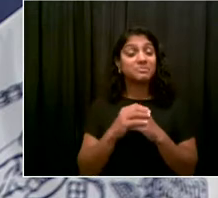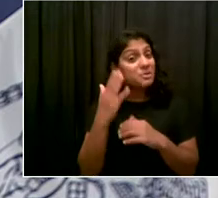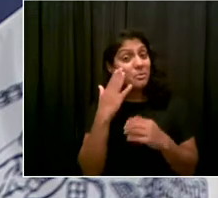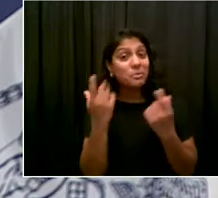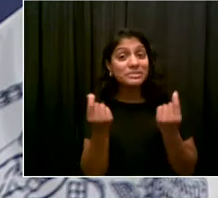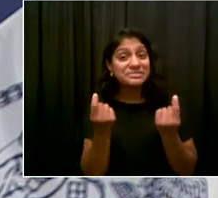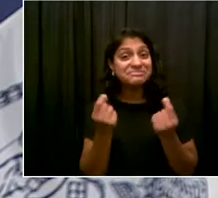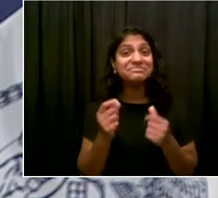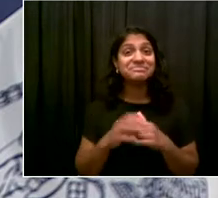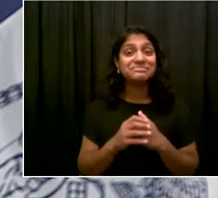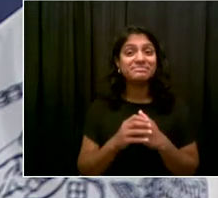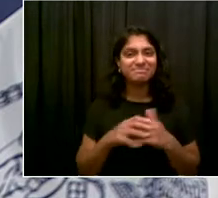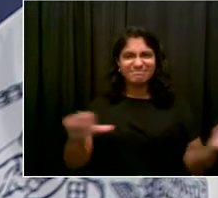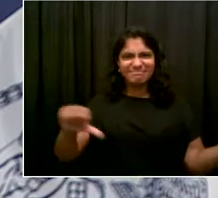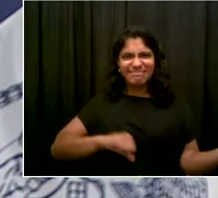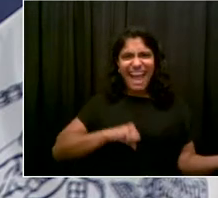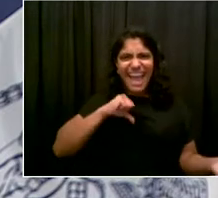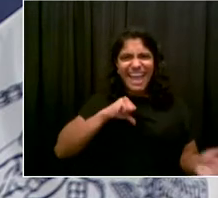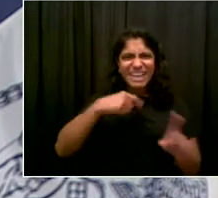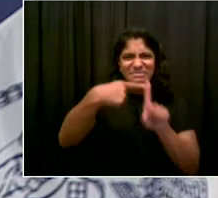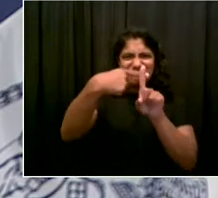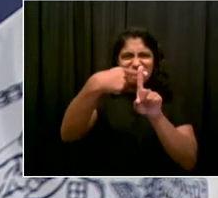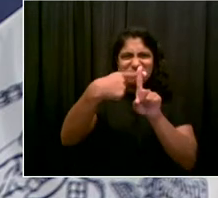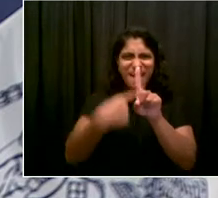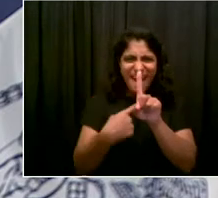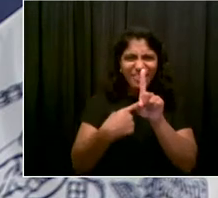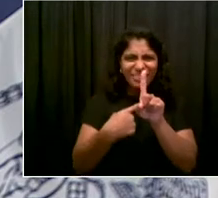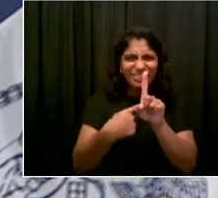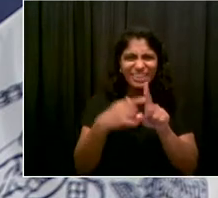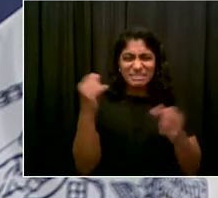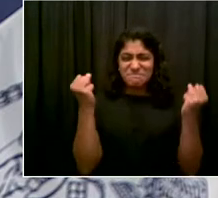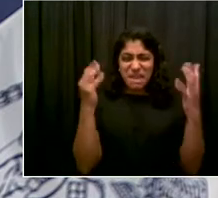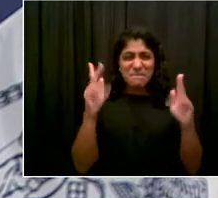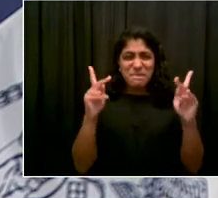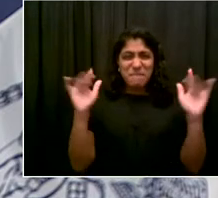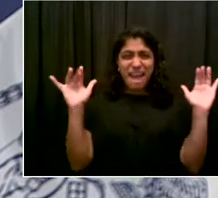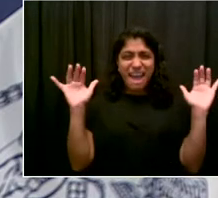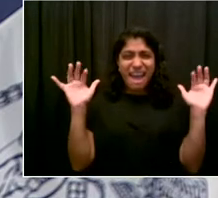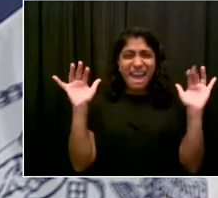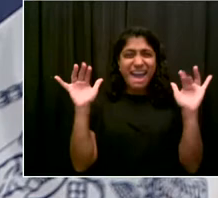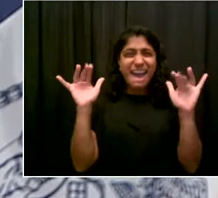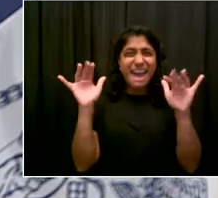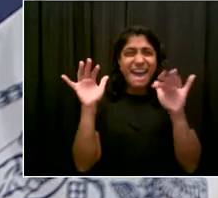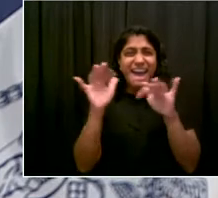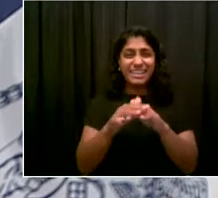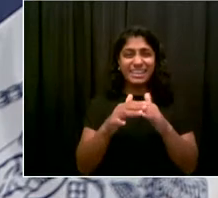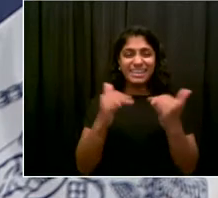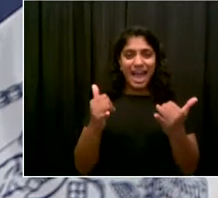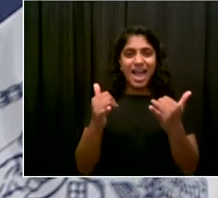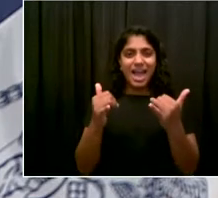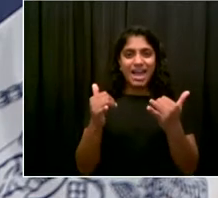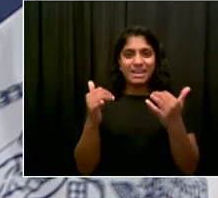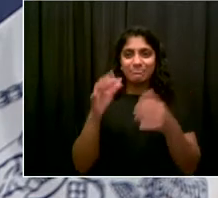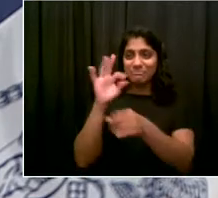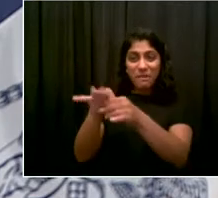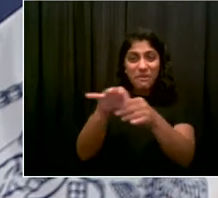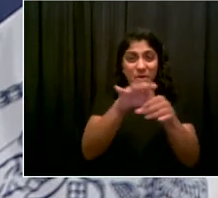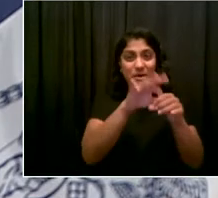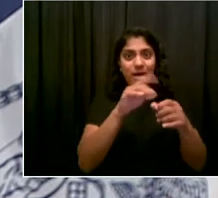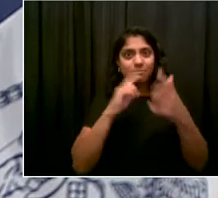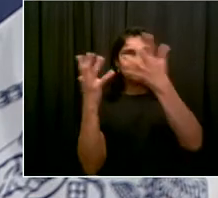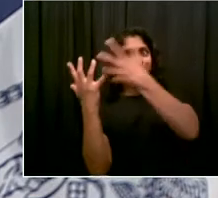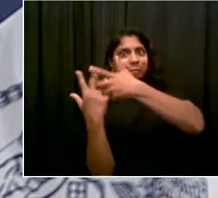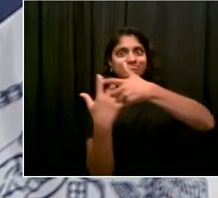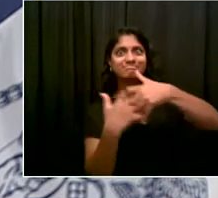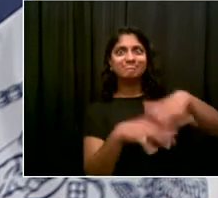strong turnout. Election Day, it went very smoothly in the scheme of things. A lot to be proud of, everyone. Okay, now, while